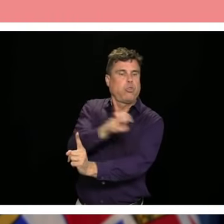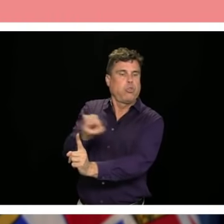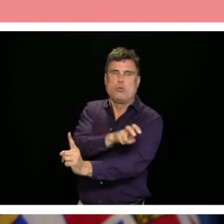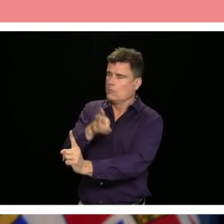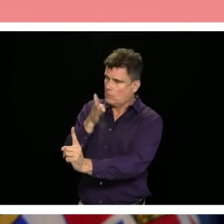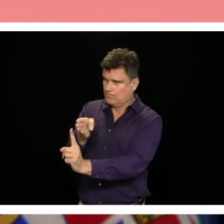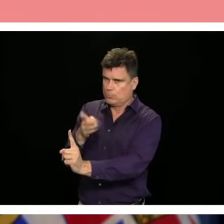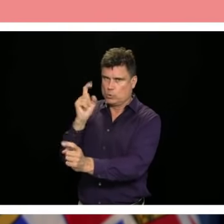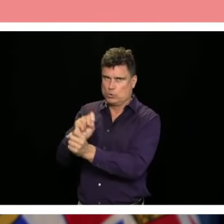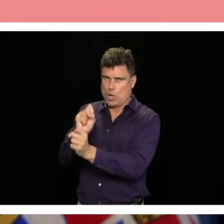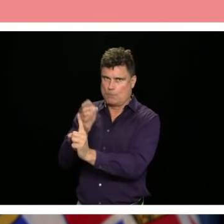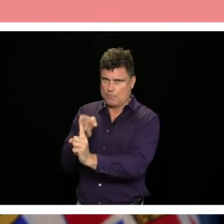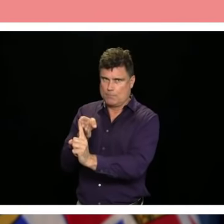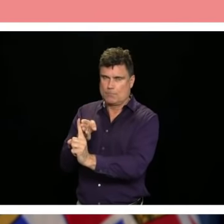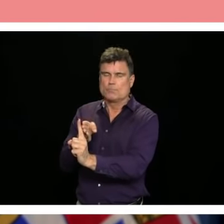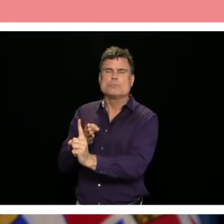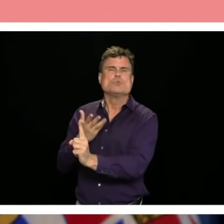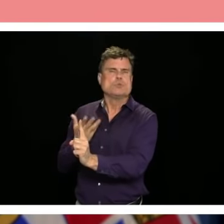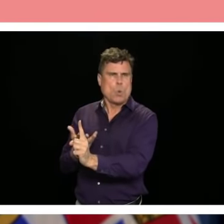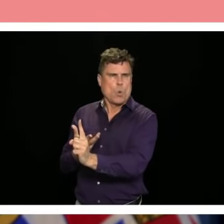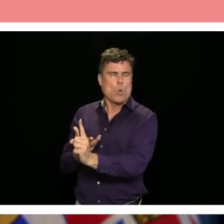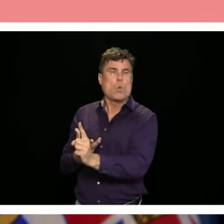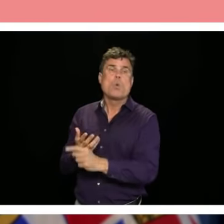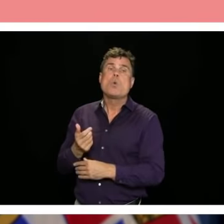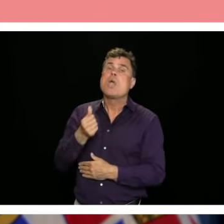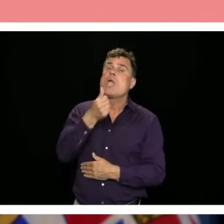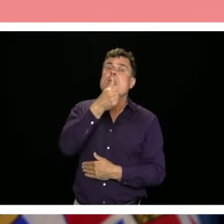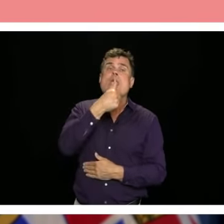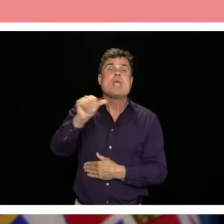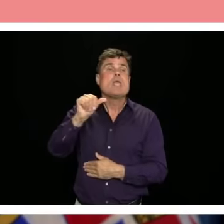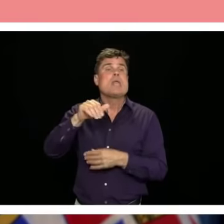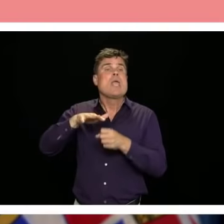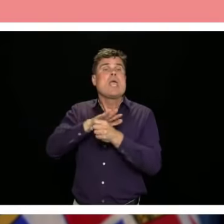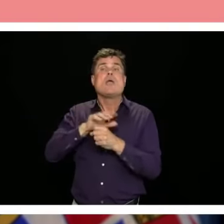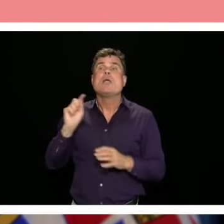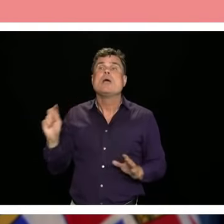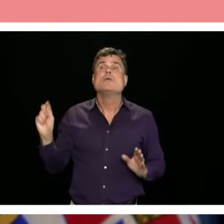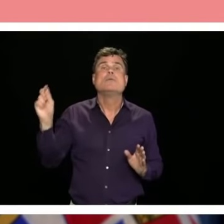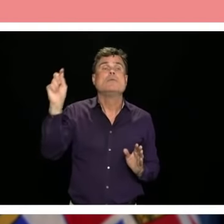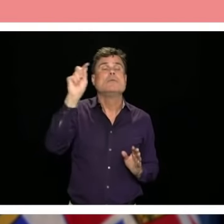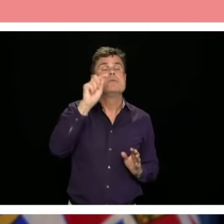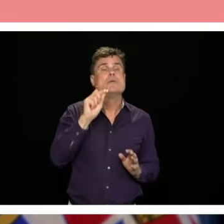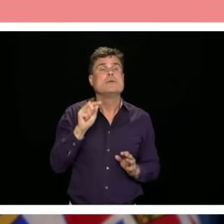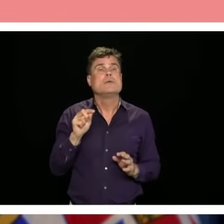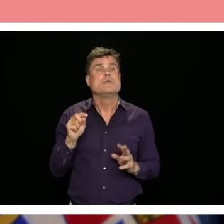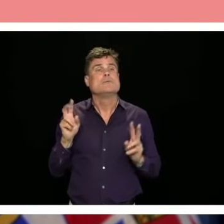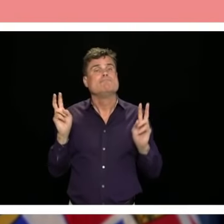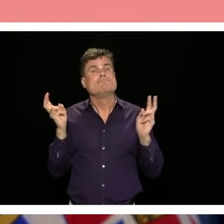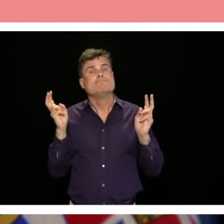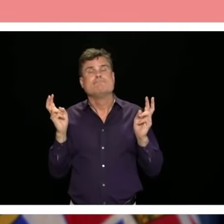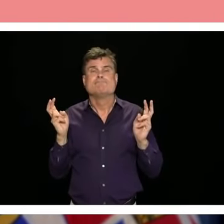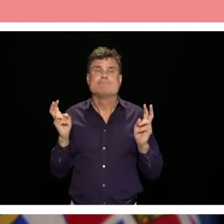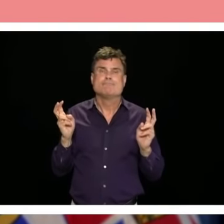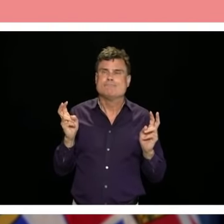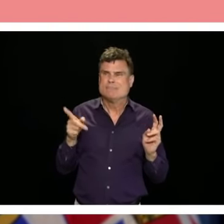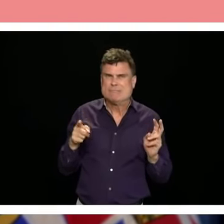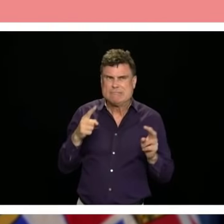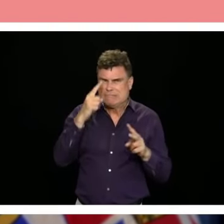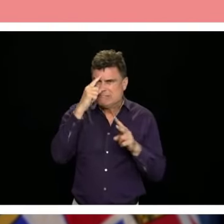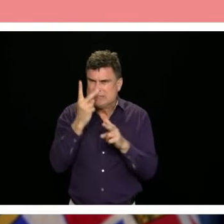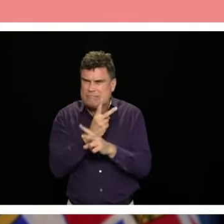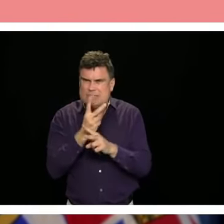Oh, hi there. Thank you, Minister and Dr. Henry, for the briefing. My question relates to the single site